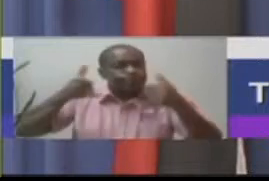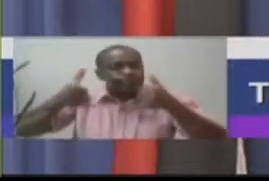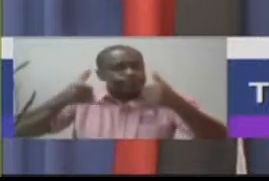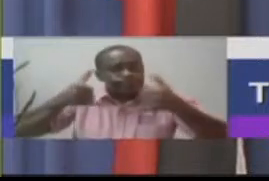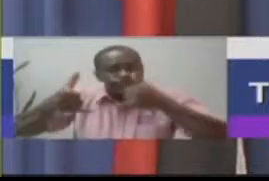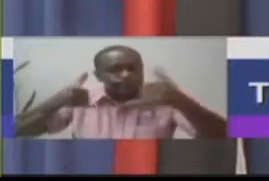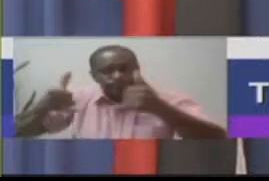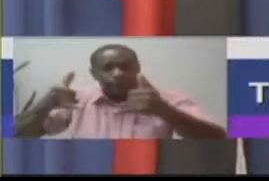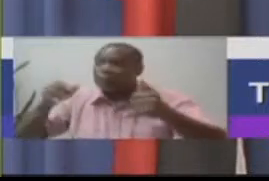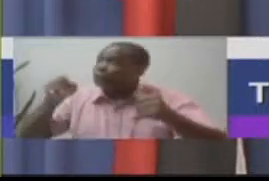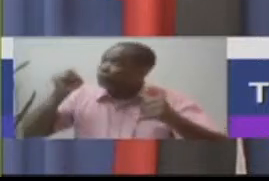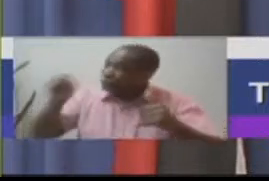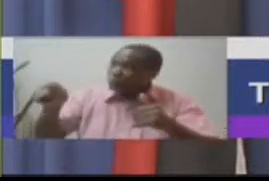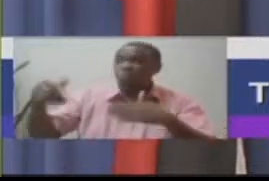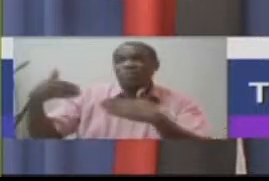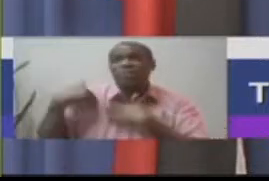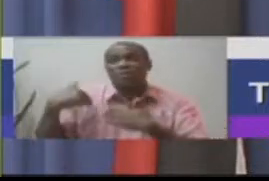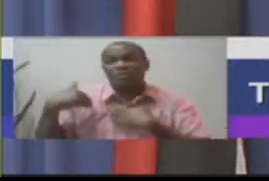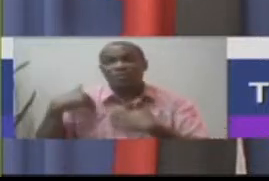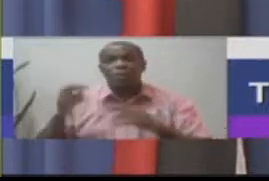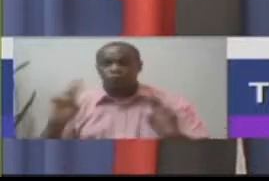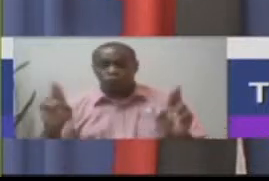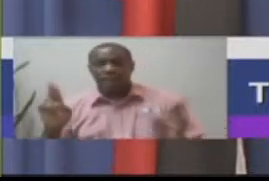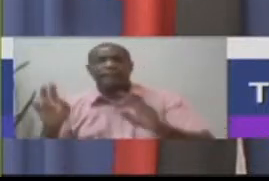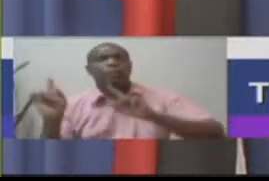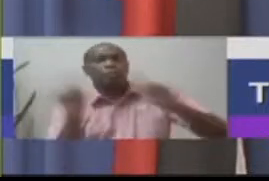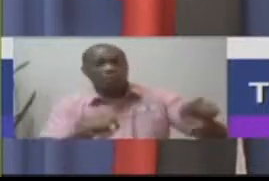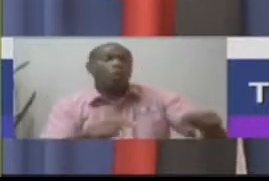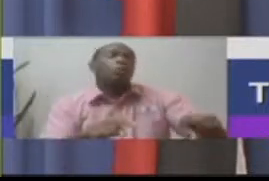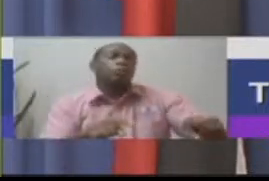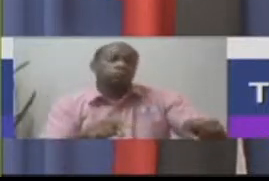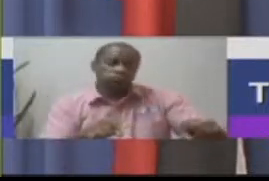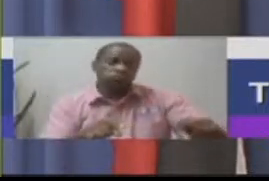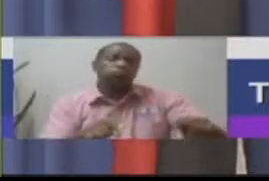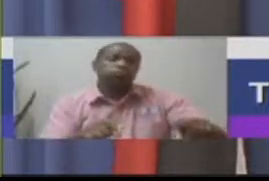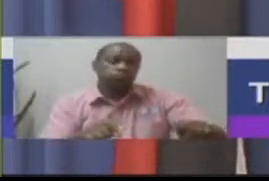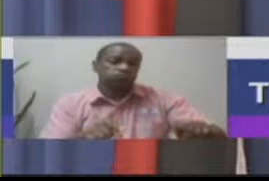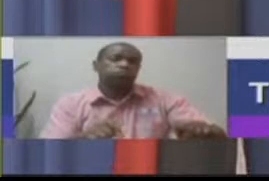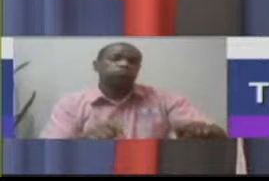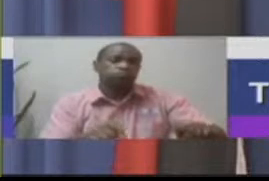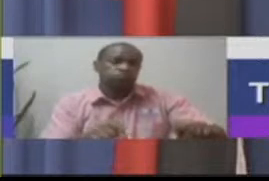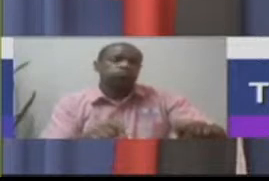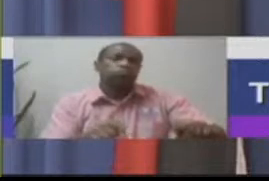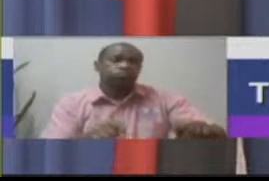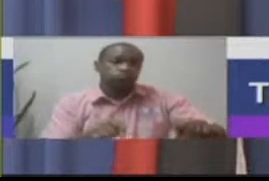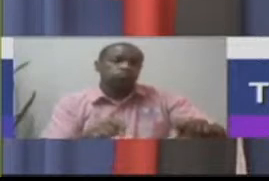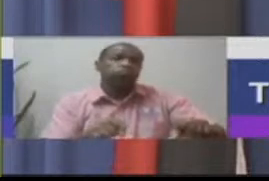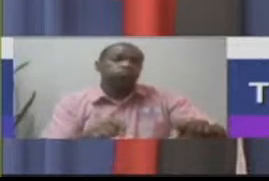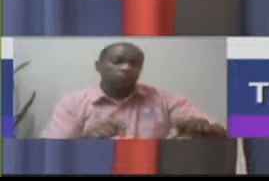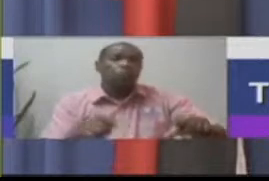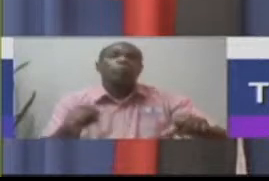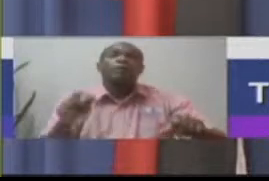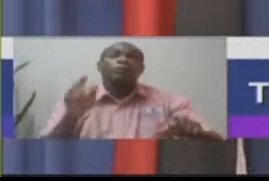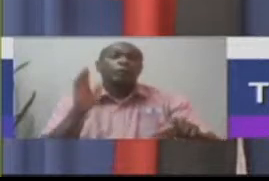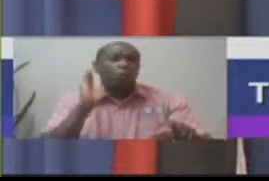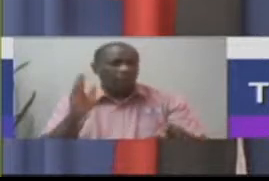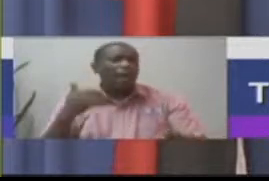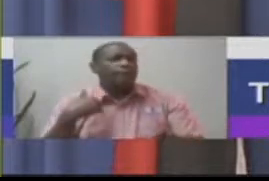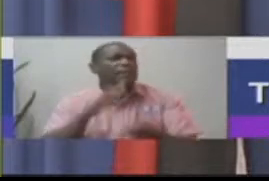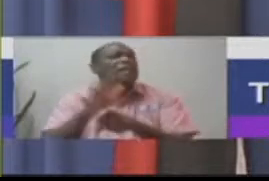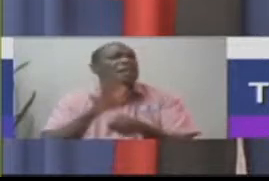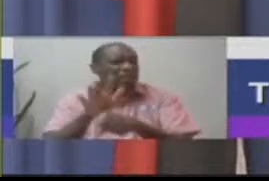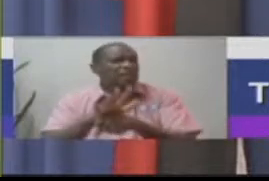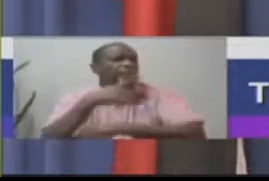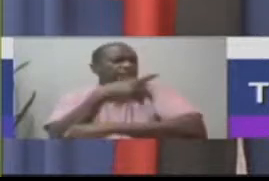vaccinated in a program where we should have enough vaccines to keep us busy for July. So those 2